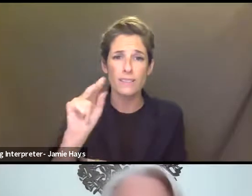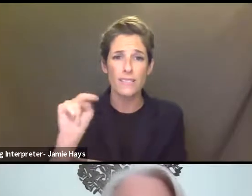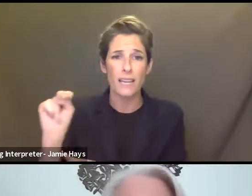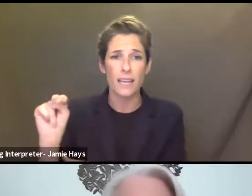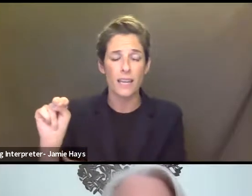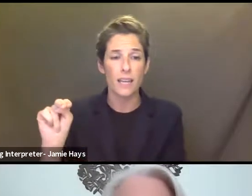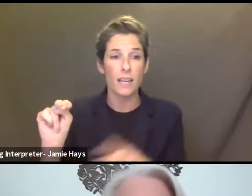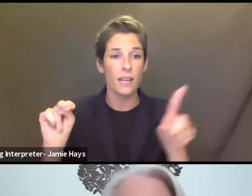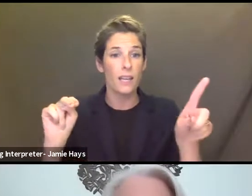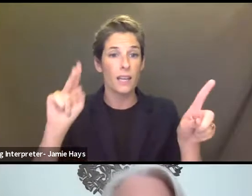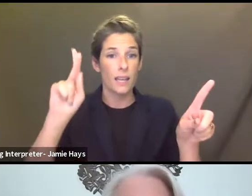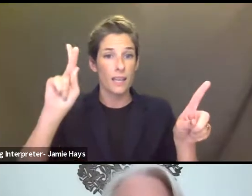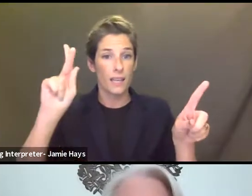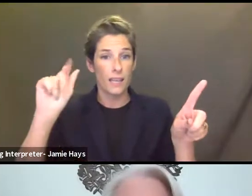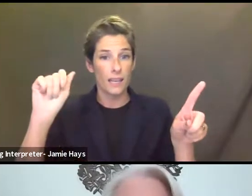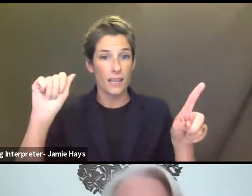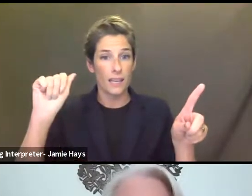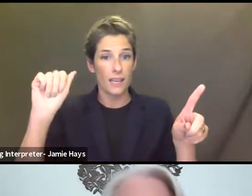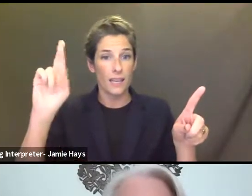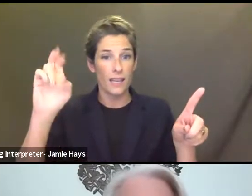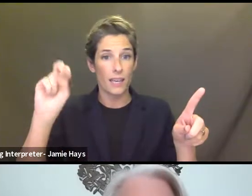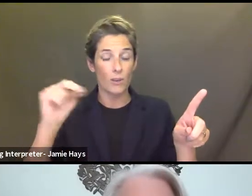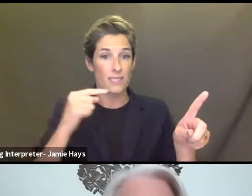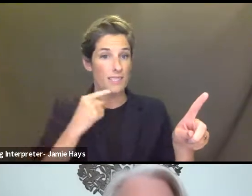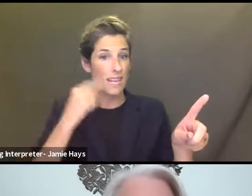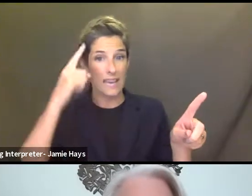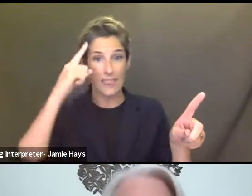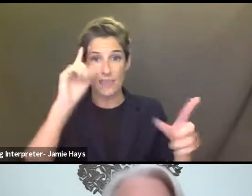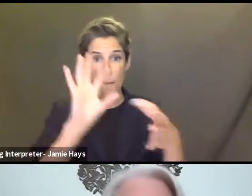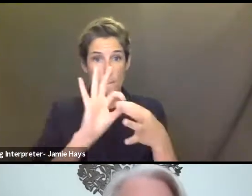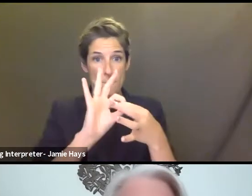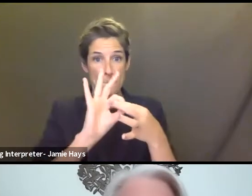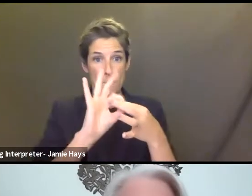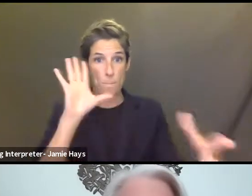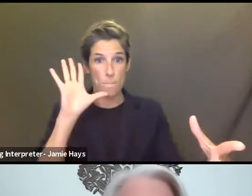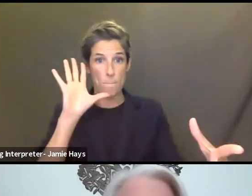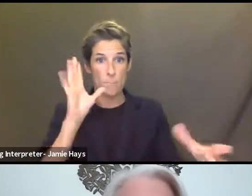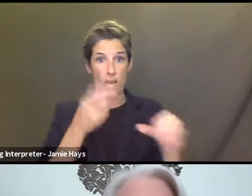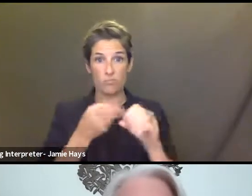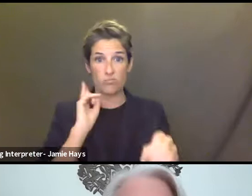I think her connection dropped entirely. I don't see her in the participant list.